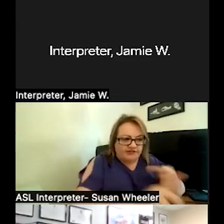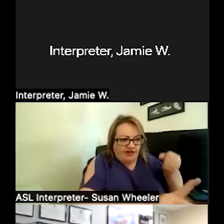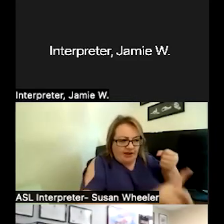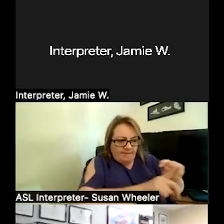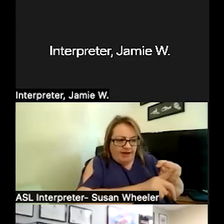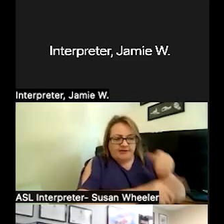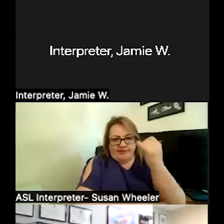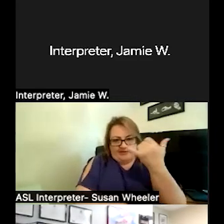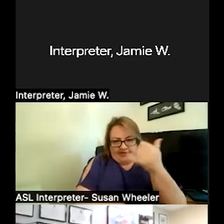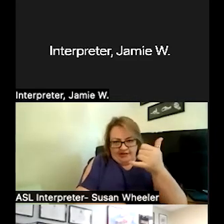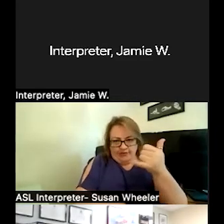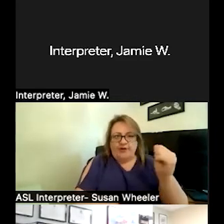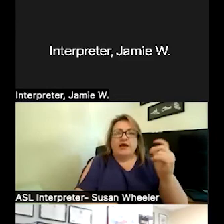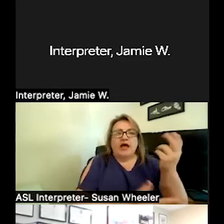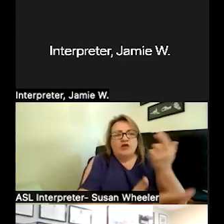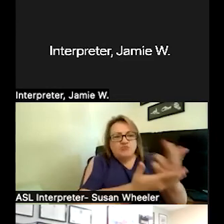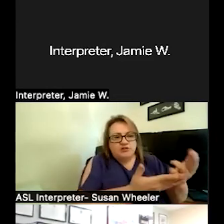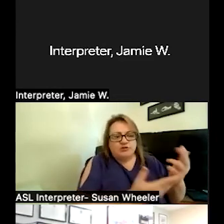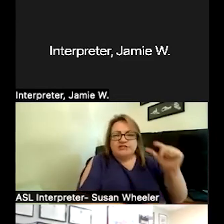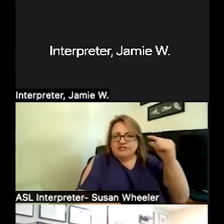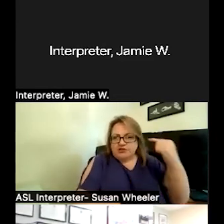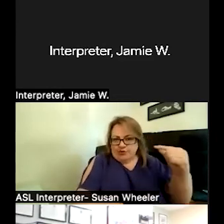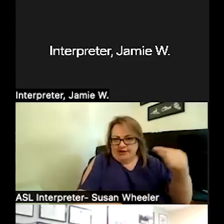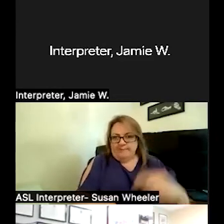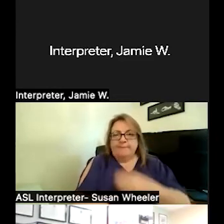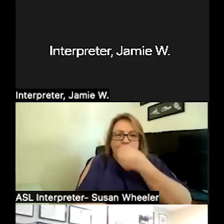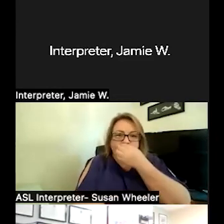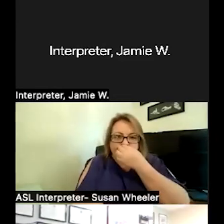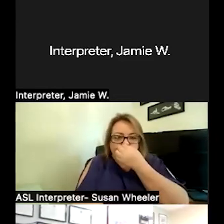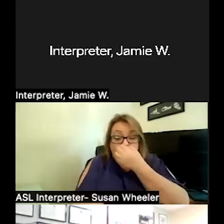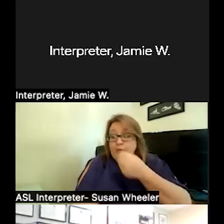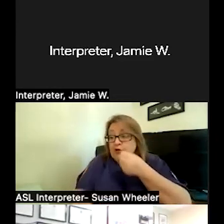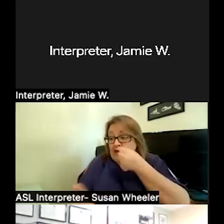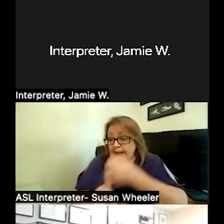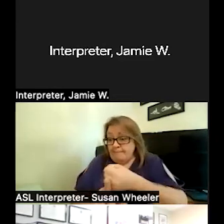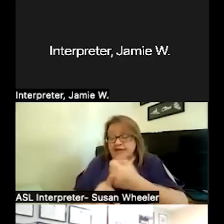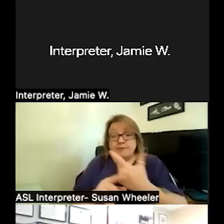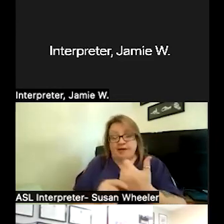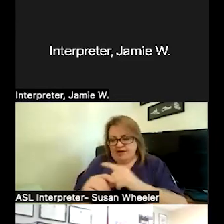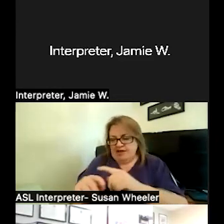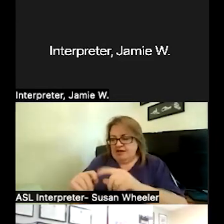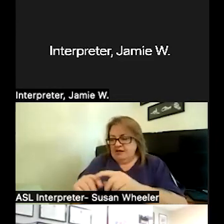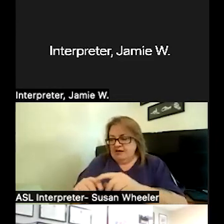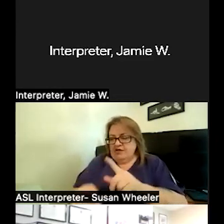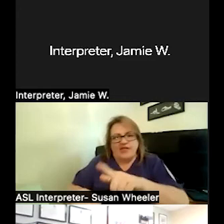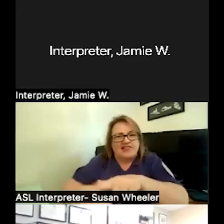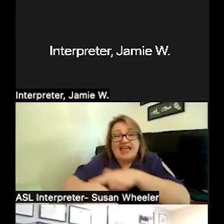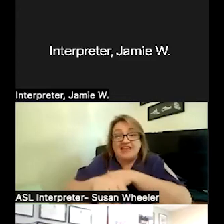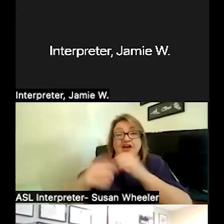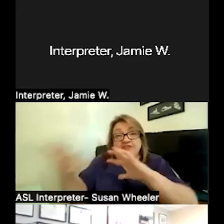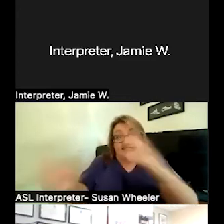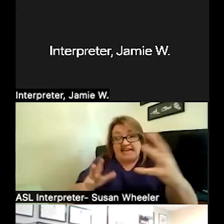yellow columns, and resources, the green columns. We look at impact in terms of the length of the disaster and